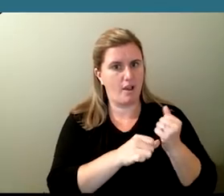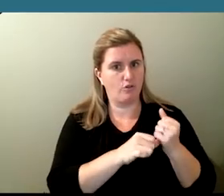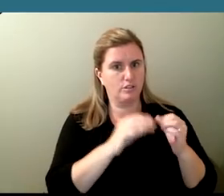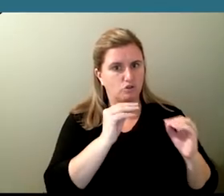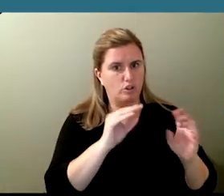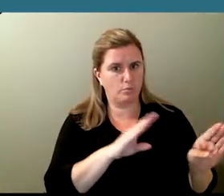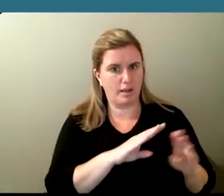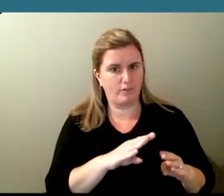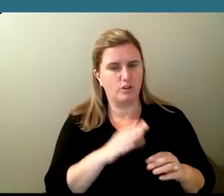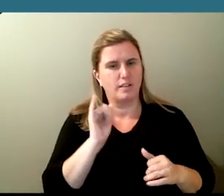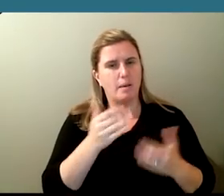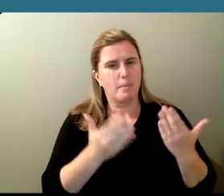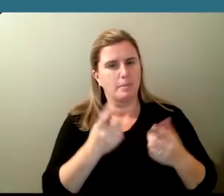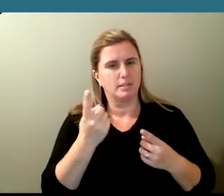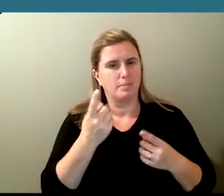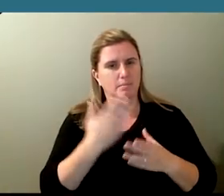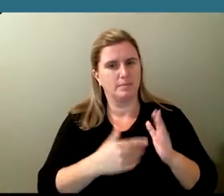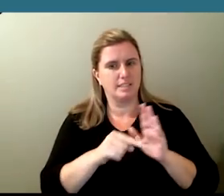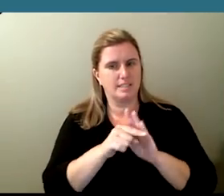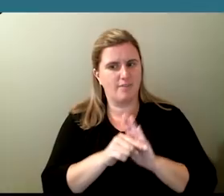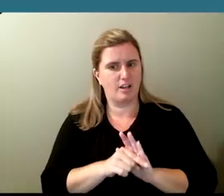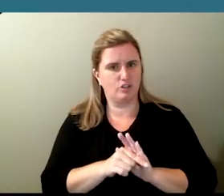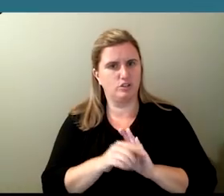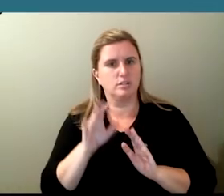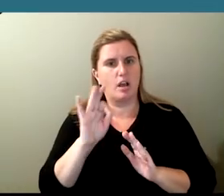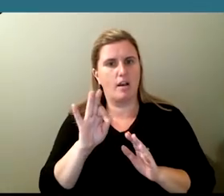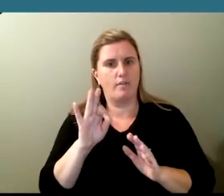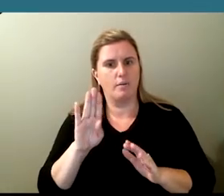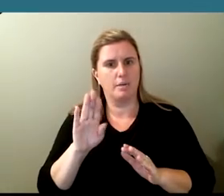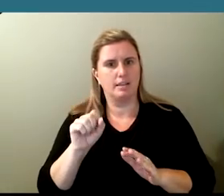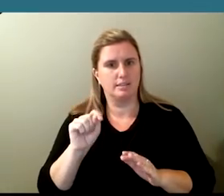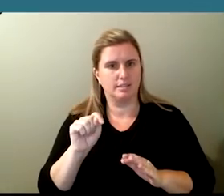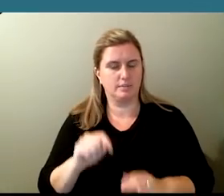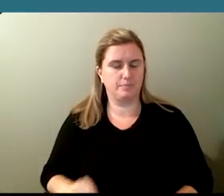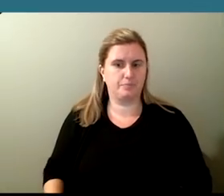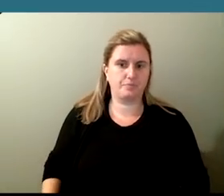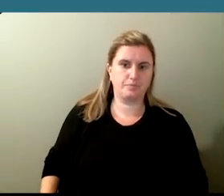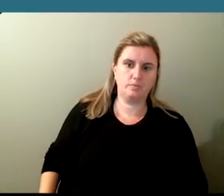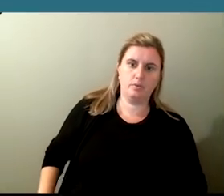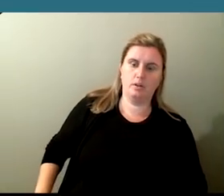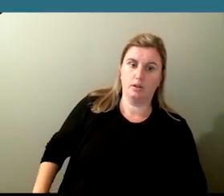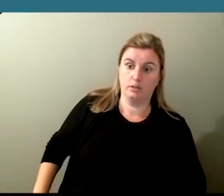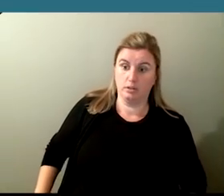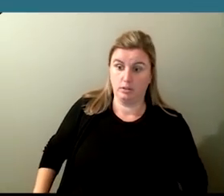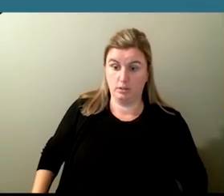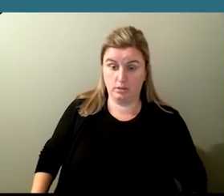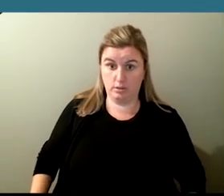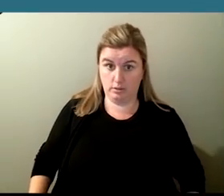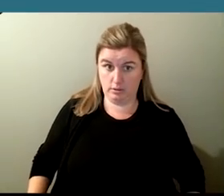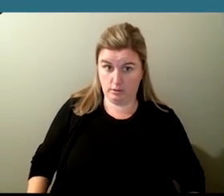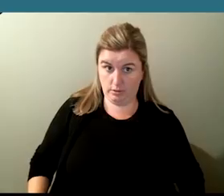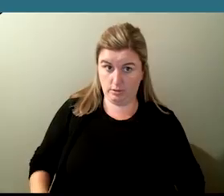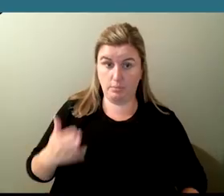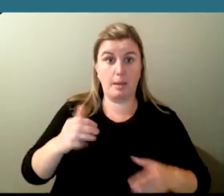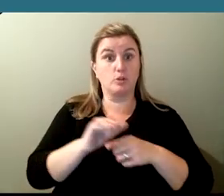behaviors. So those may be some disadvantages of BST, being that you may only train one person and it may